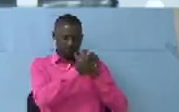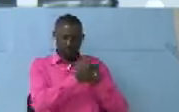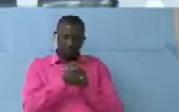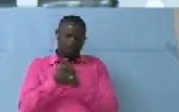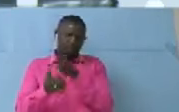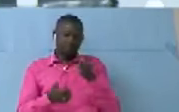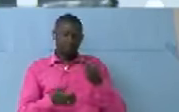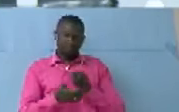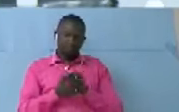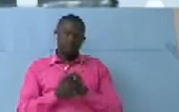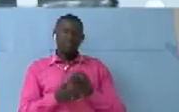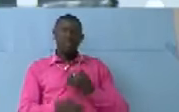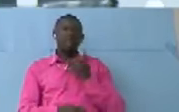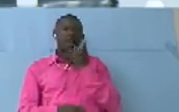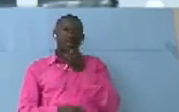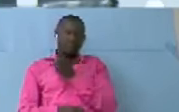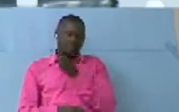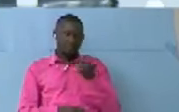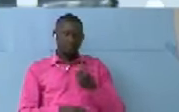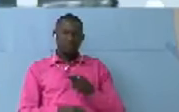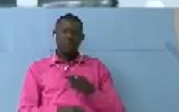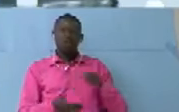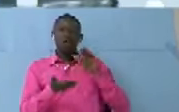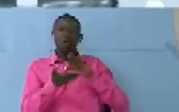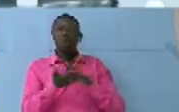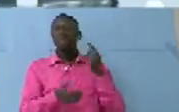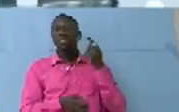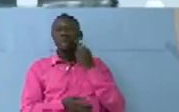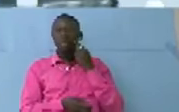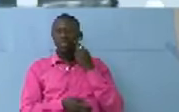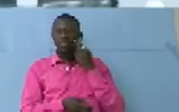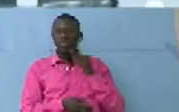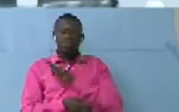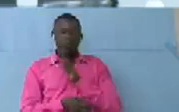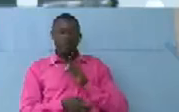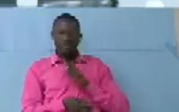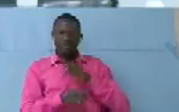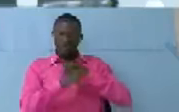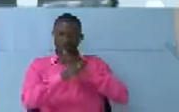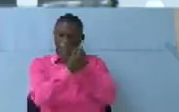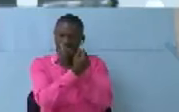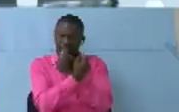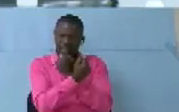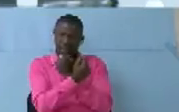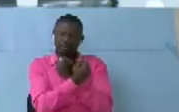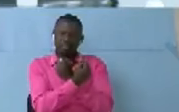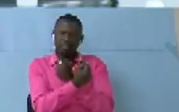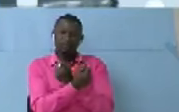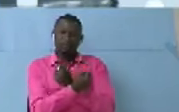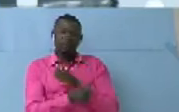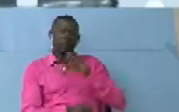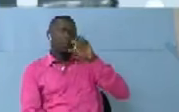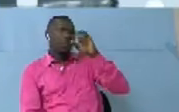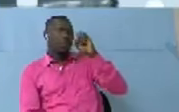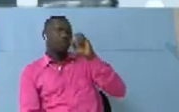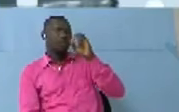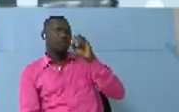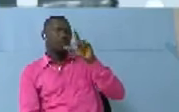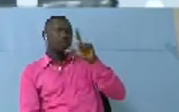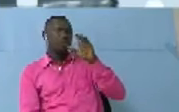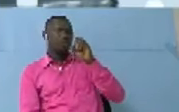ninka. Then I asked them, Mina minna yung muta. The day that we were arrested, Solo Dingala Fugu City Kodo,